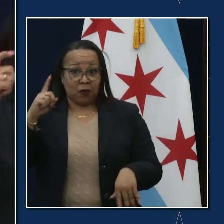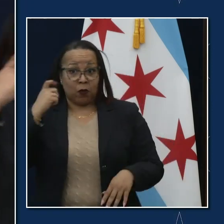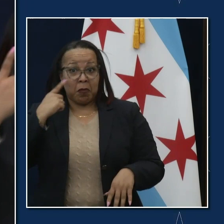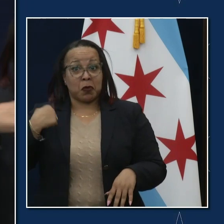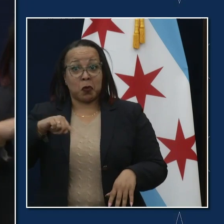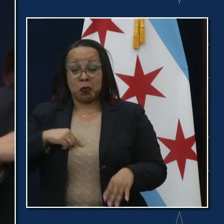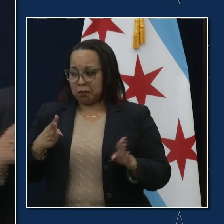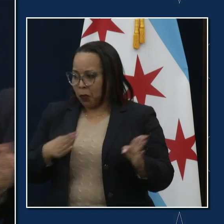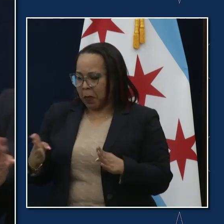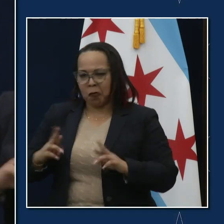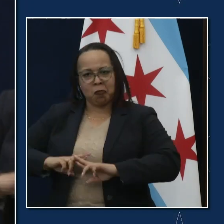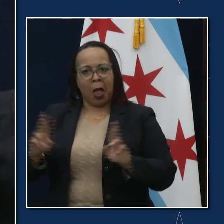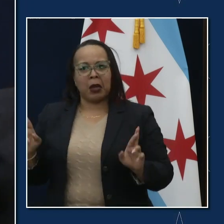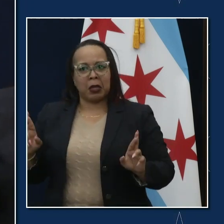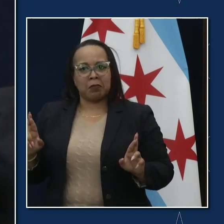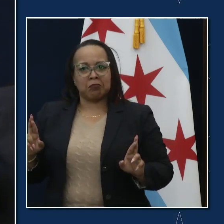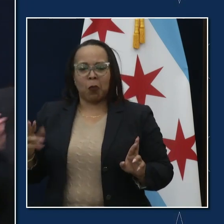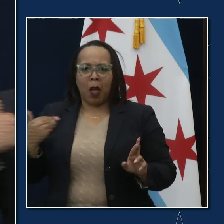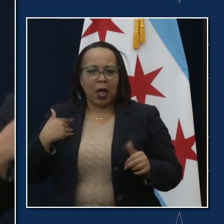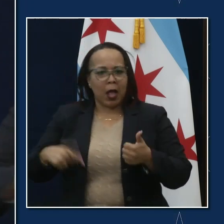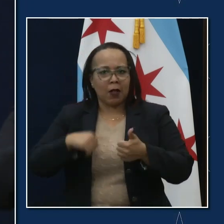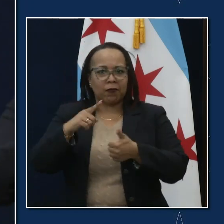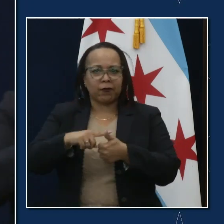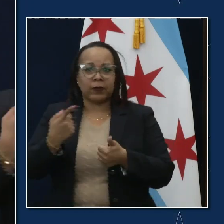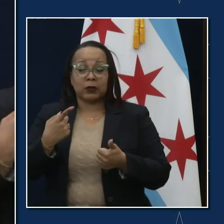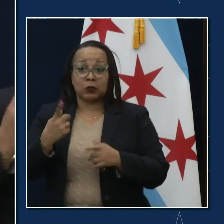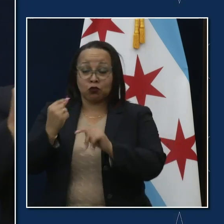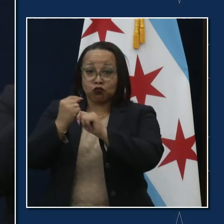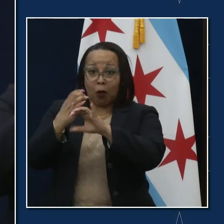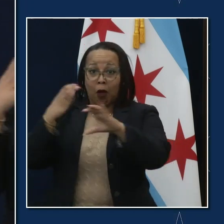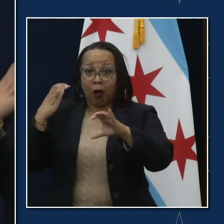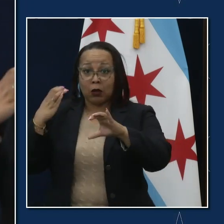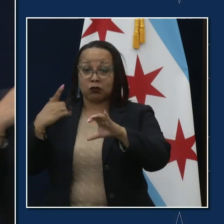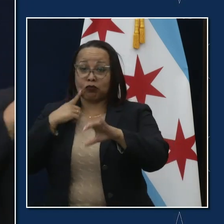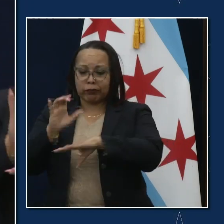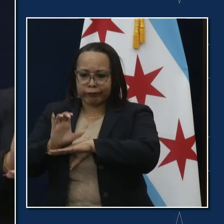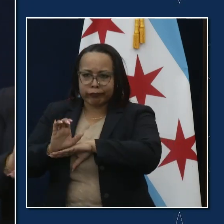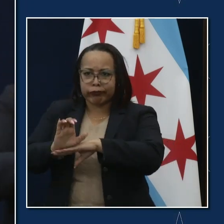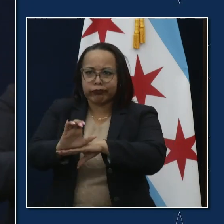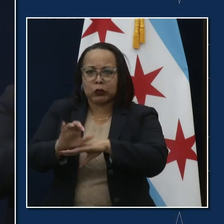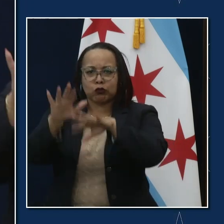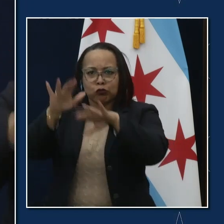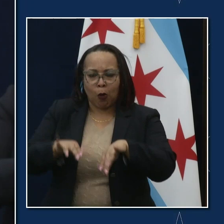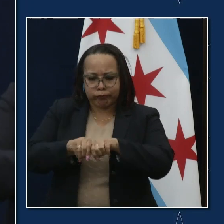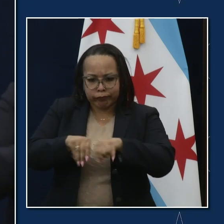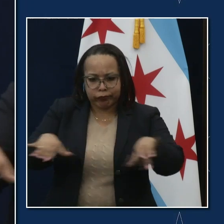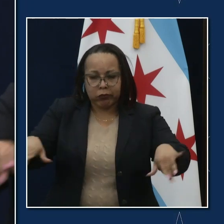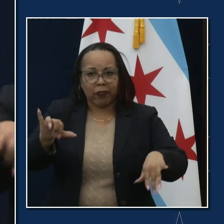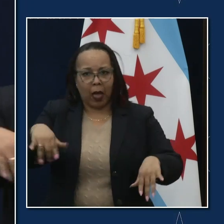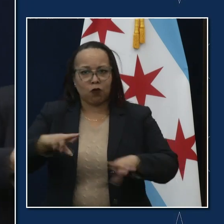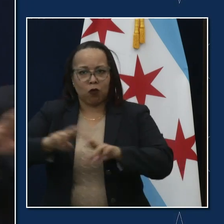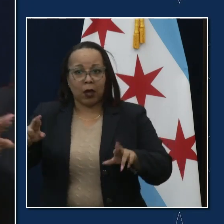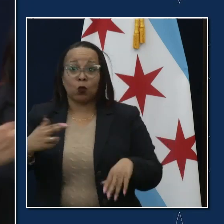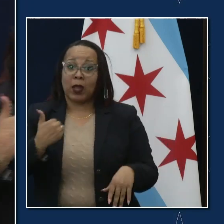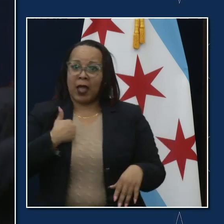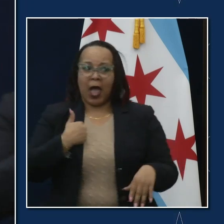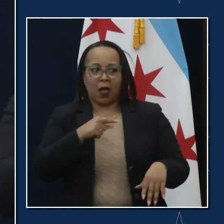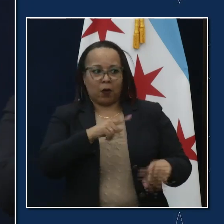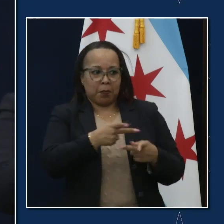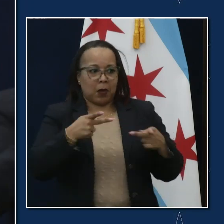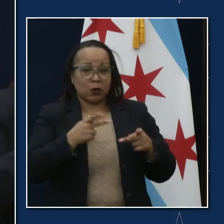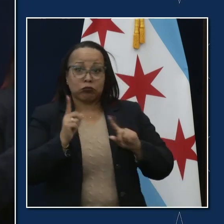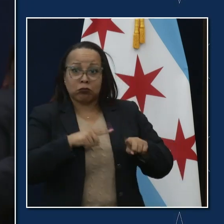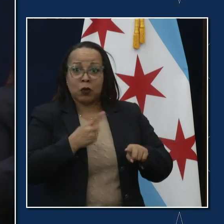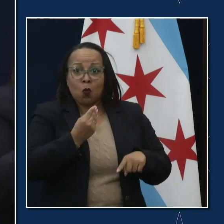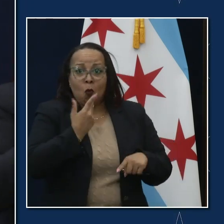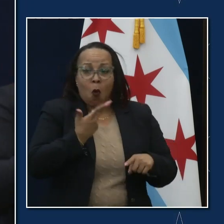we are very much prepared. We've got salt trucks out. They've been out since last night. We have warming centers that are going to